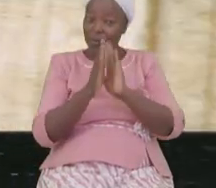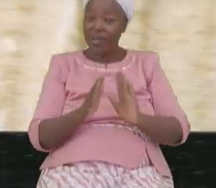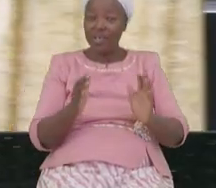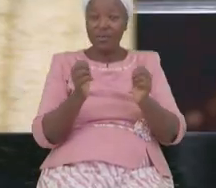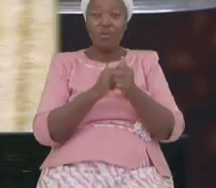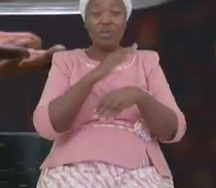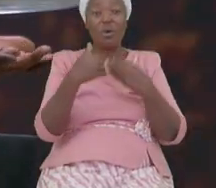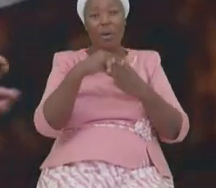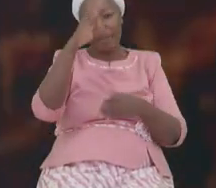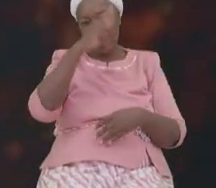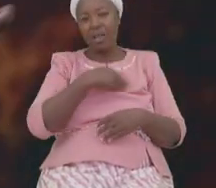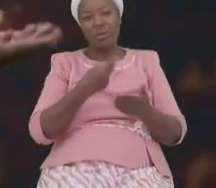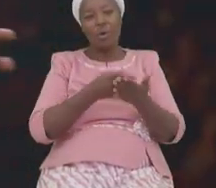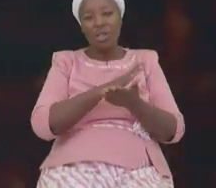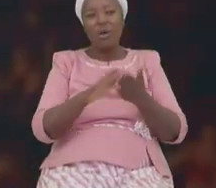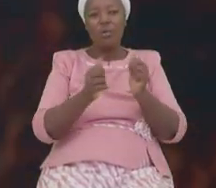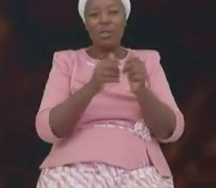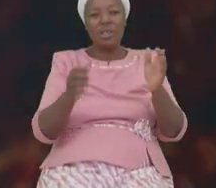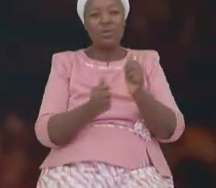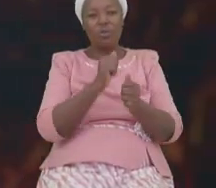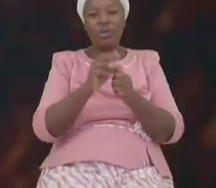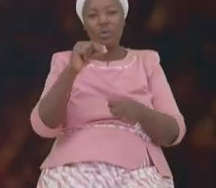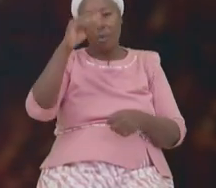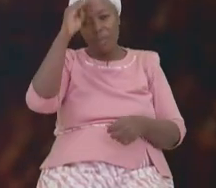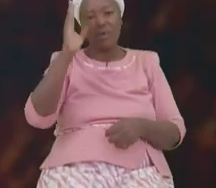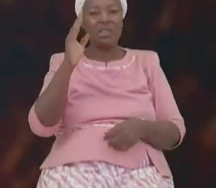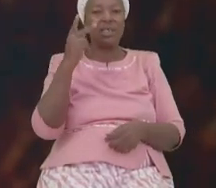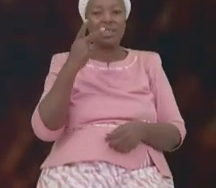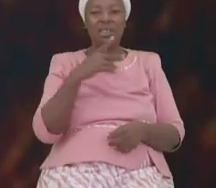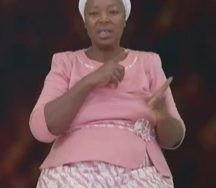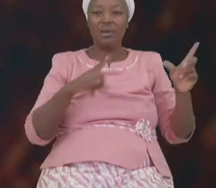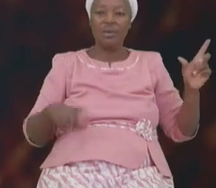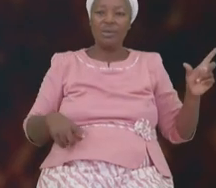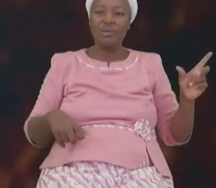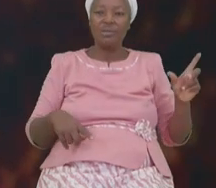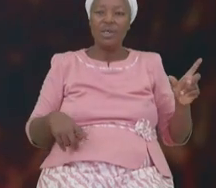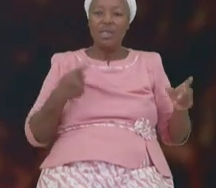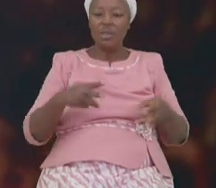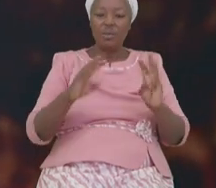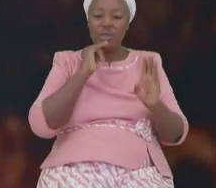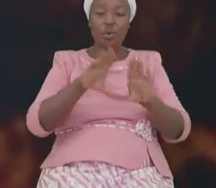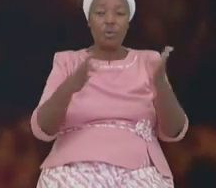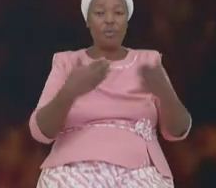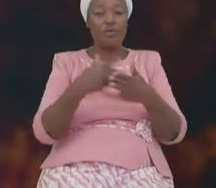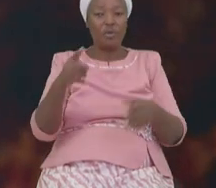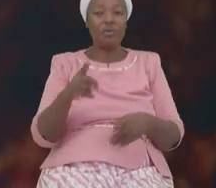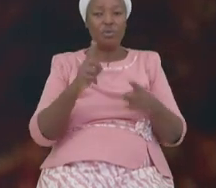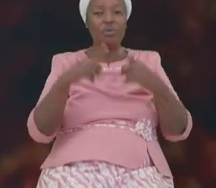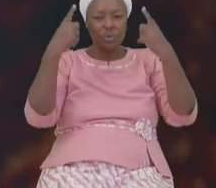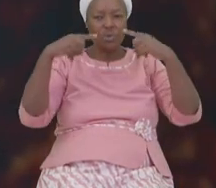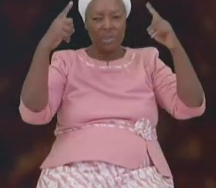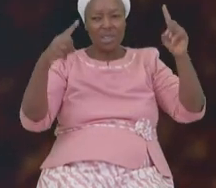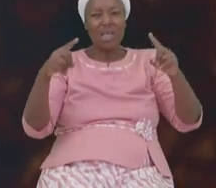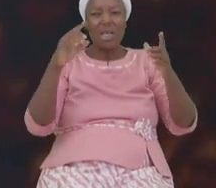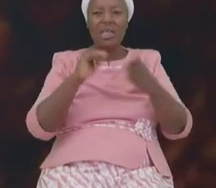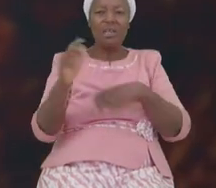and holiness without which no man shall see the Lord. The way is open before you to succeed like